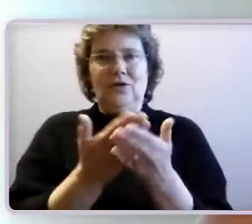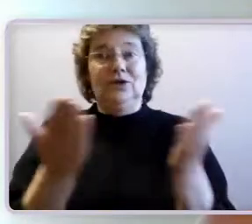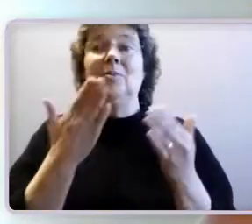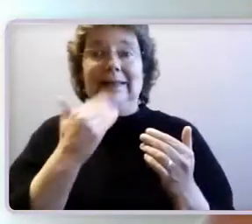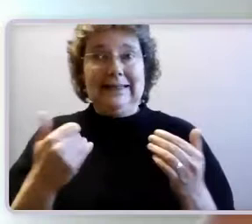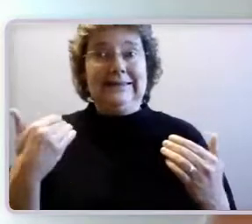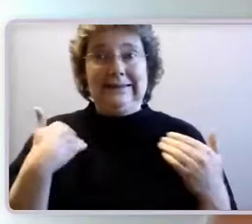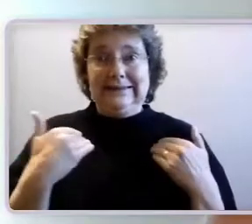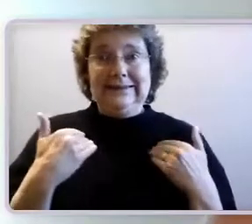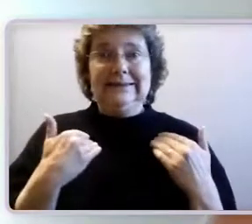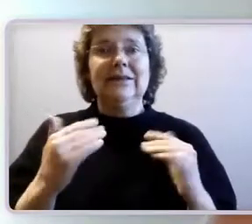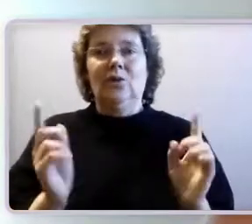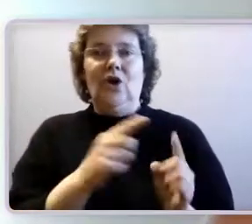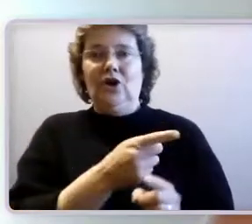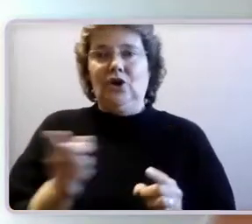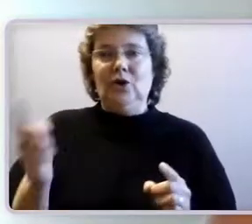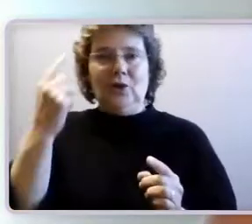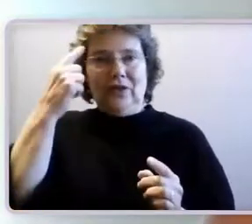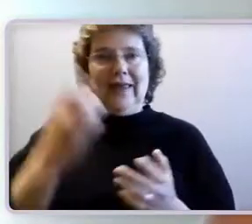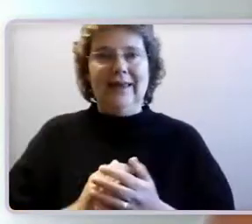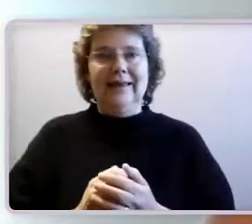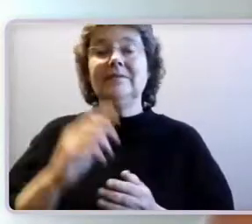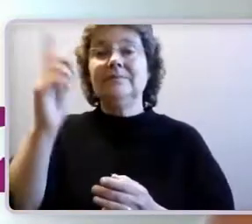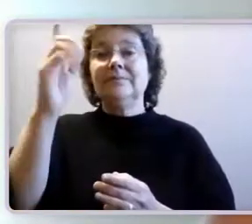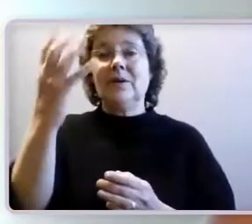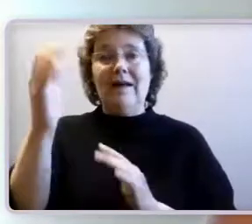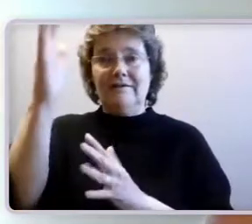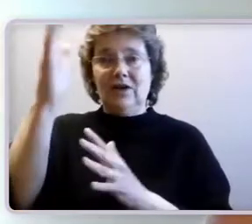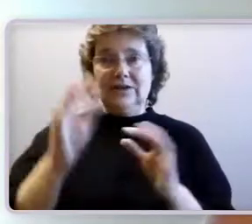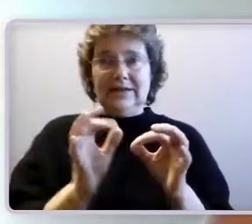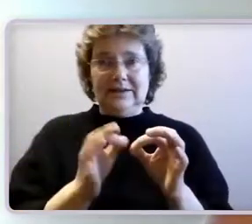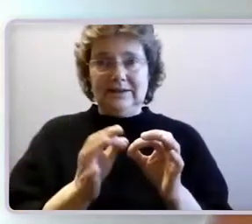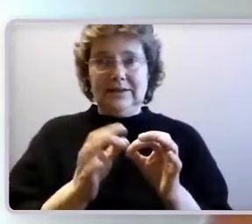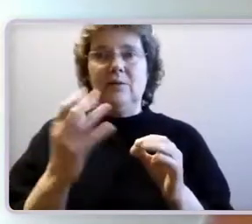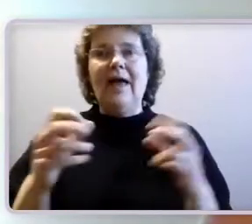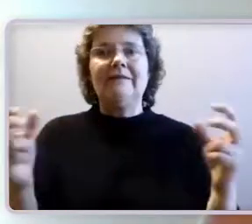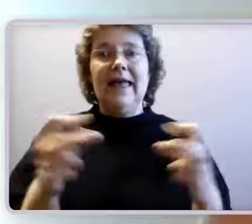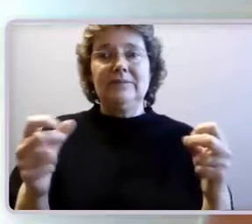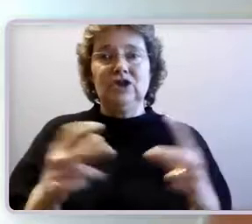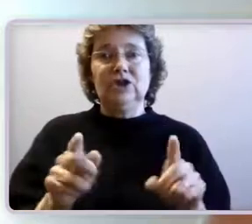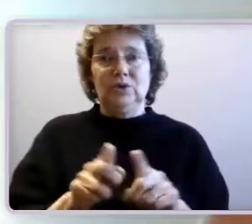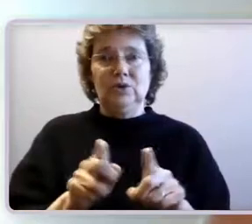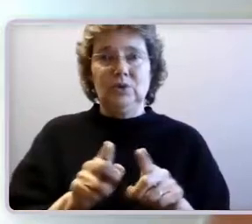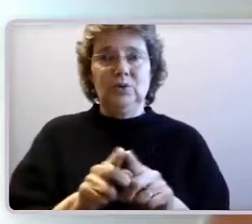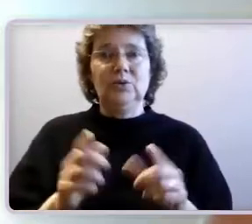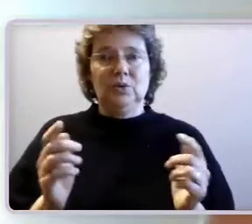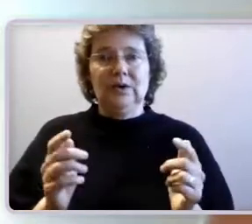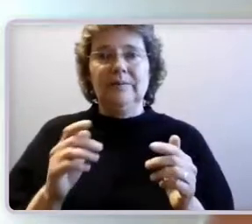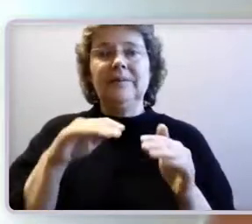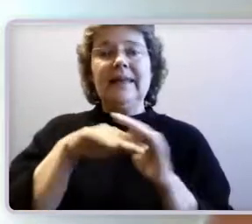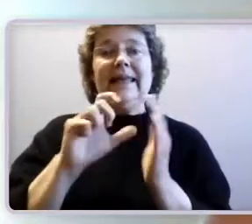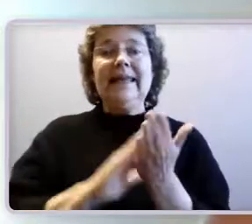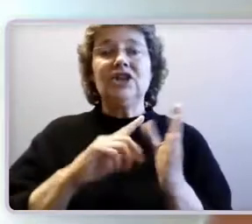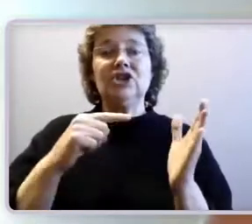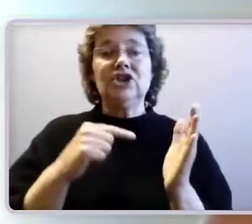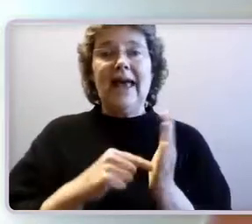You will note we have online interpreters today, and we also have captioning that you can access. So if you go into the chat box, you